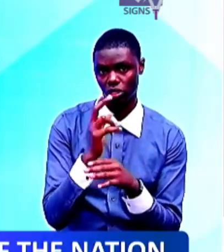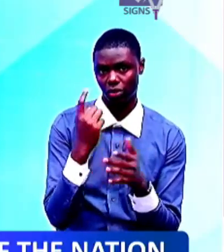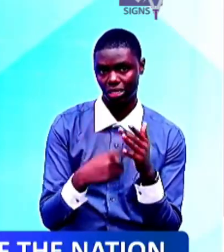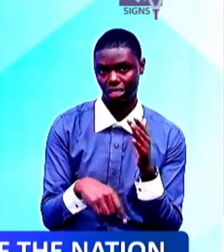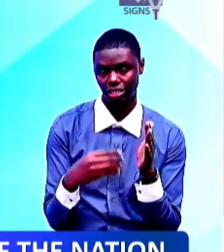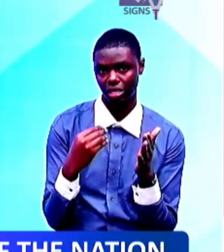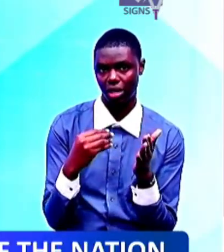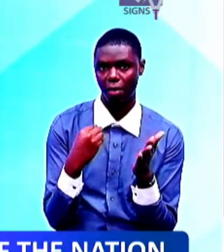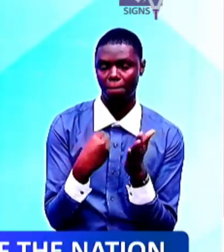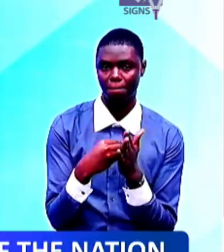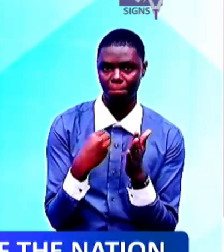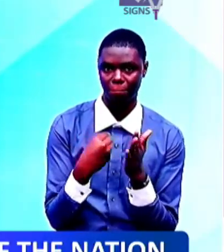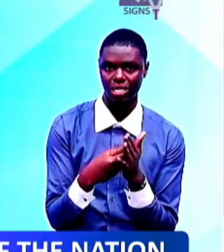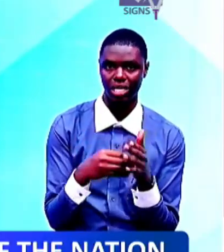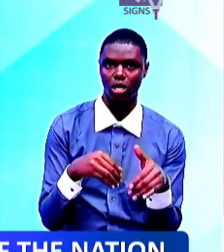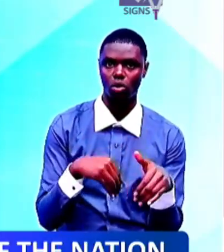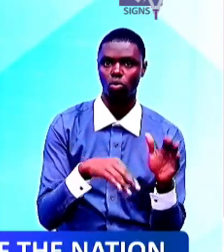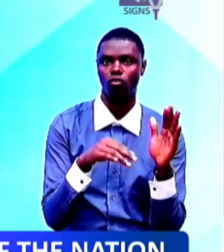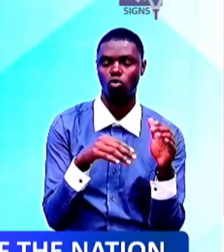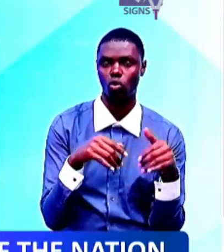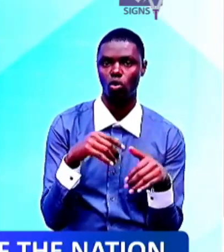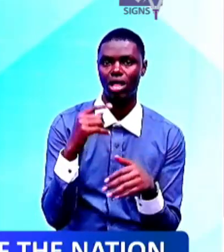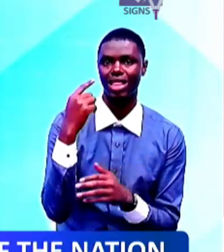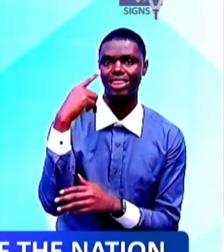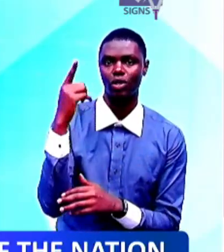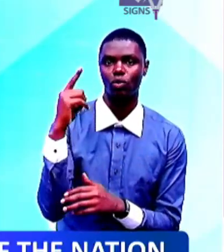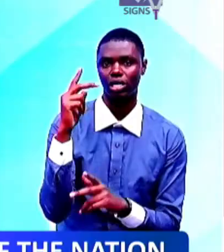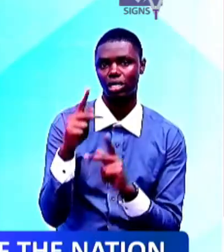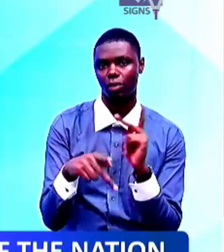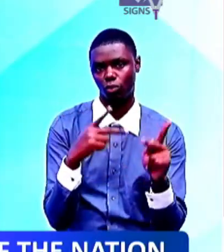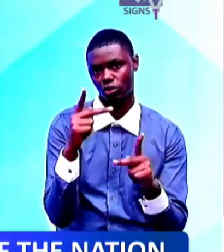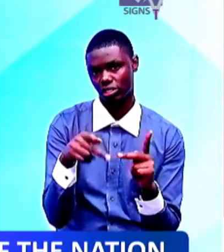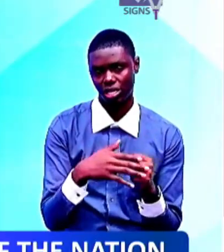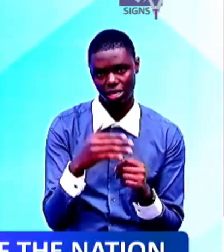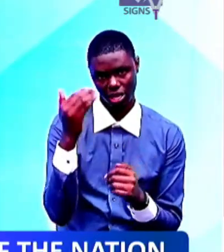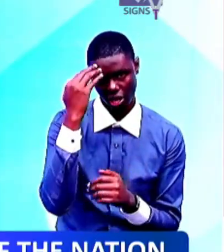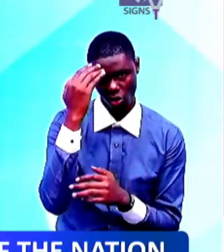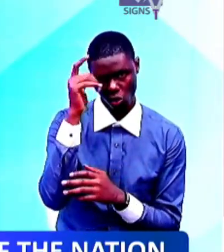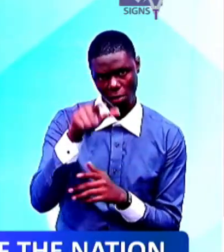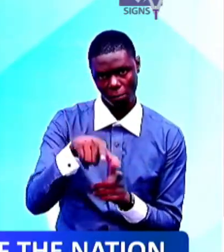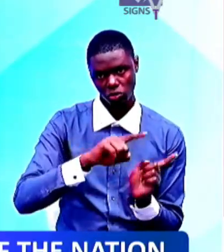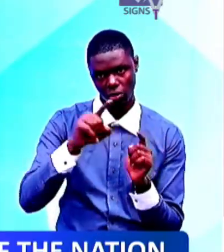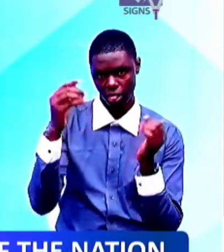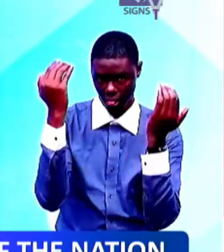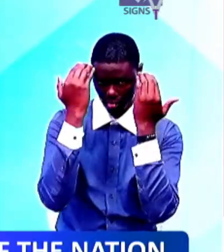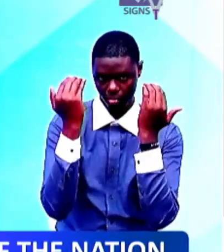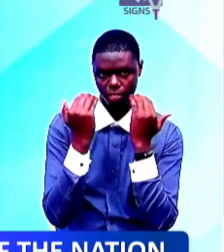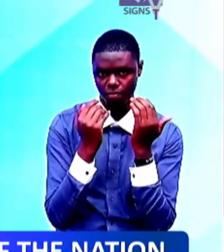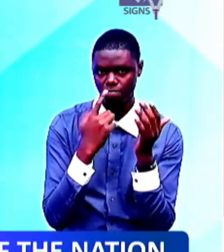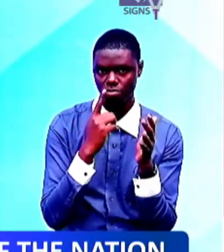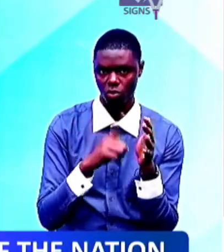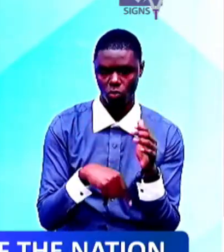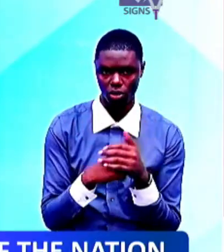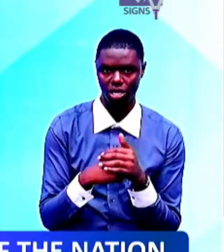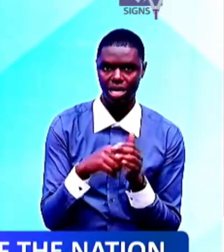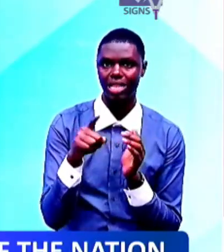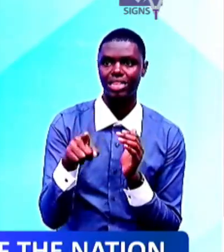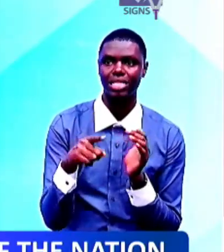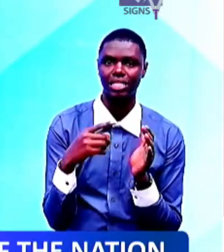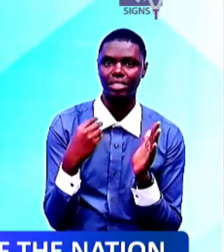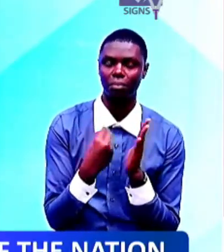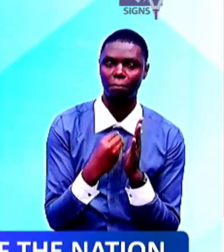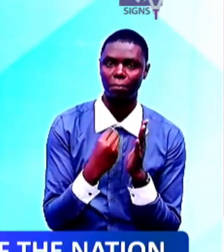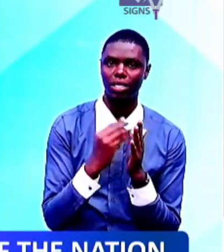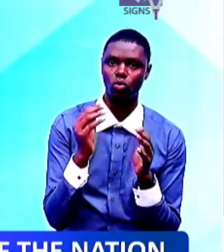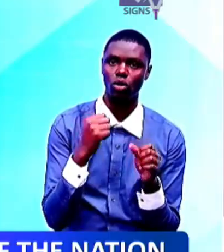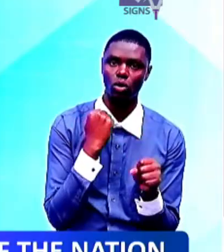money, it could have followed the correct procedure. And I know somebody could have gone to court and say that this money here is going to work on